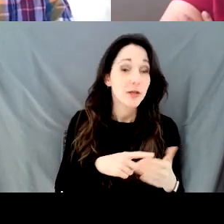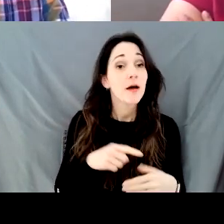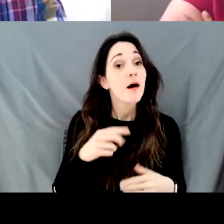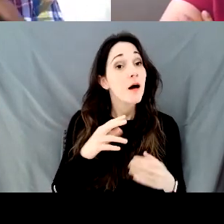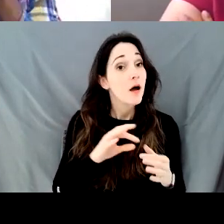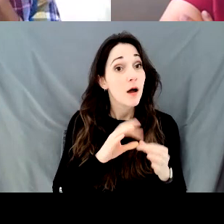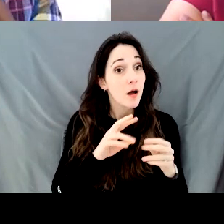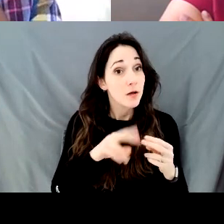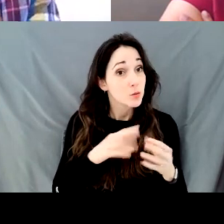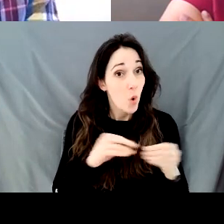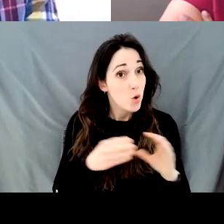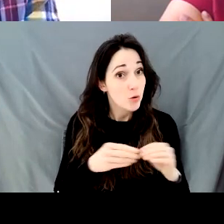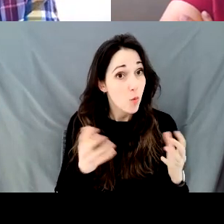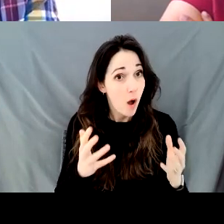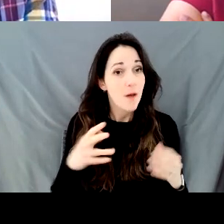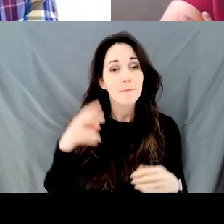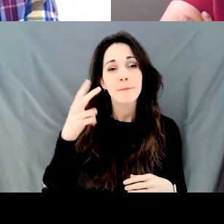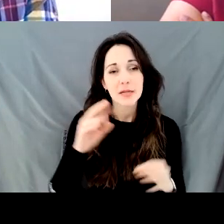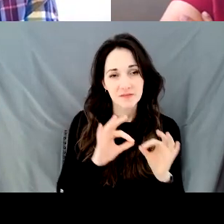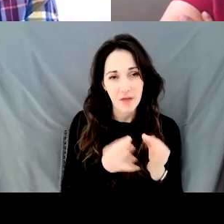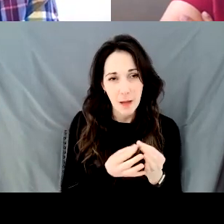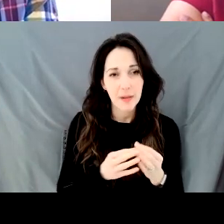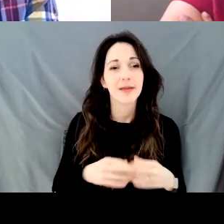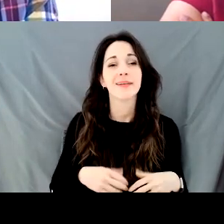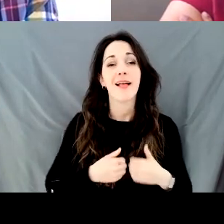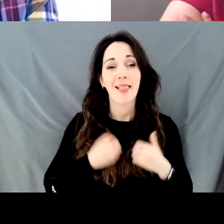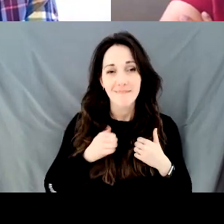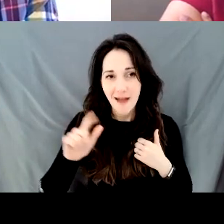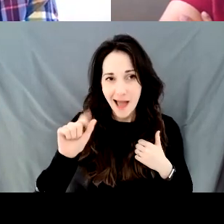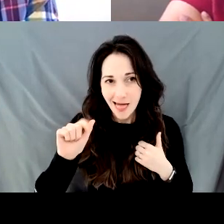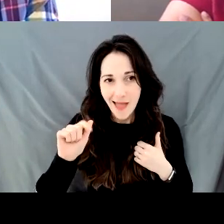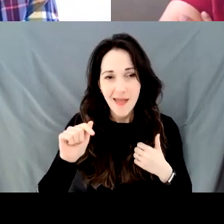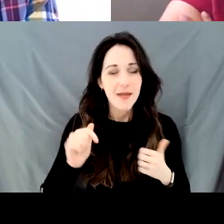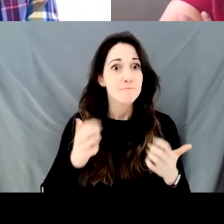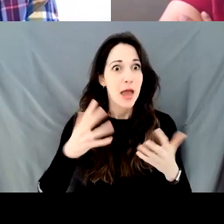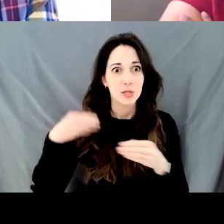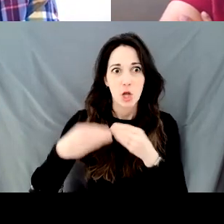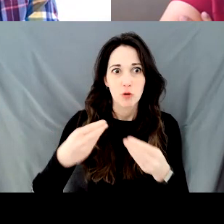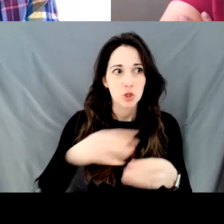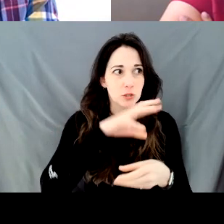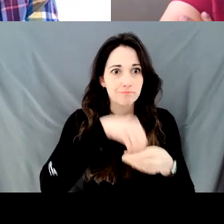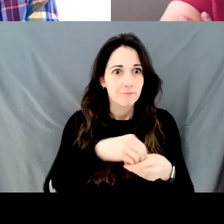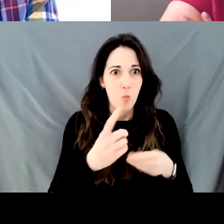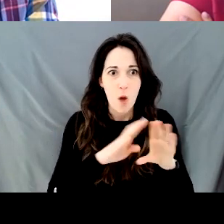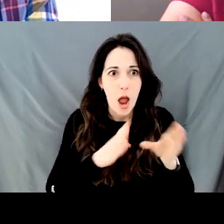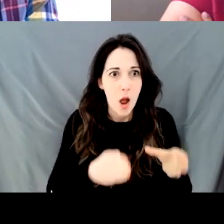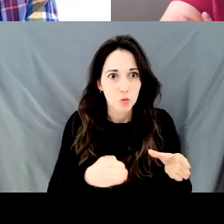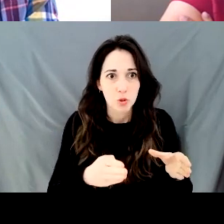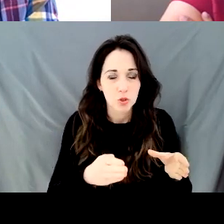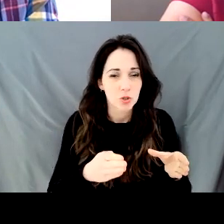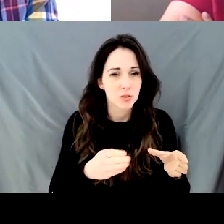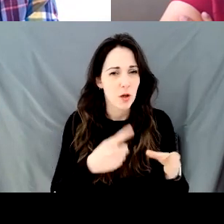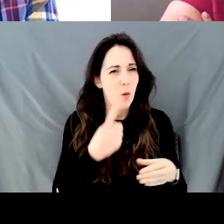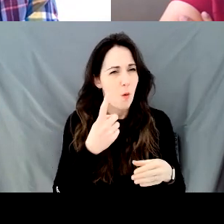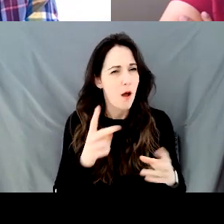and they have like multiple generations. But there was an episode that just like really hit home. Also Party